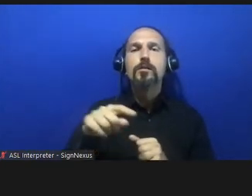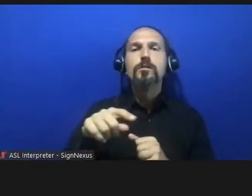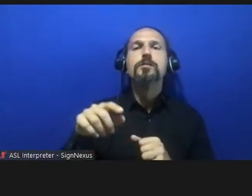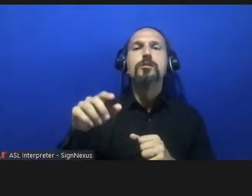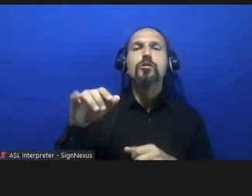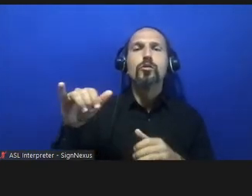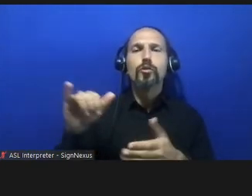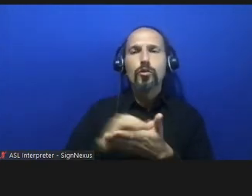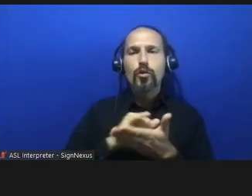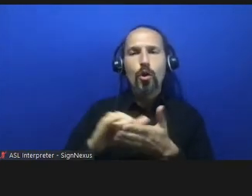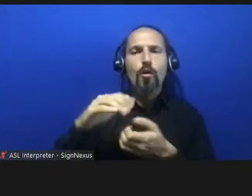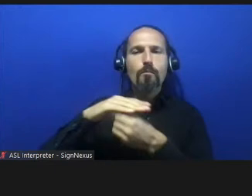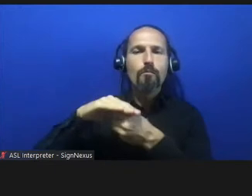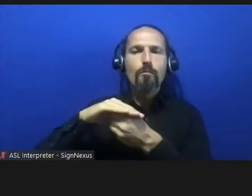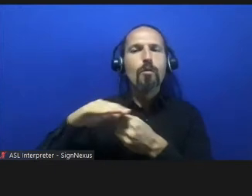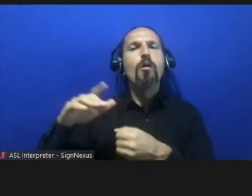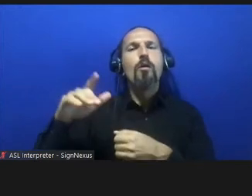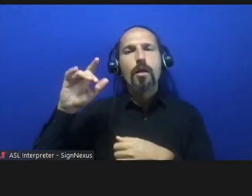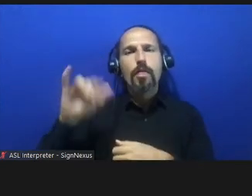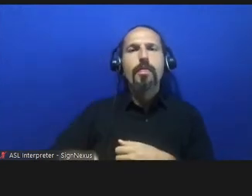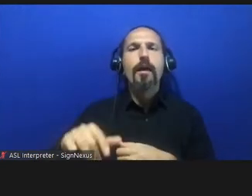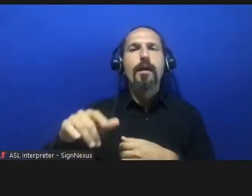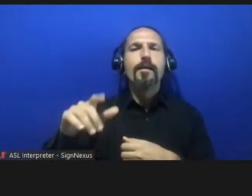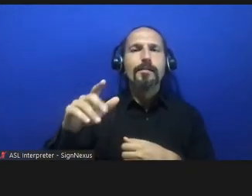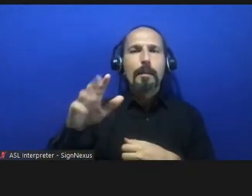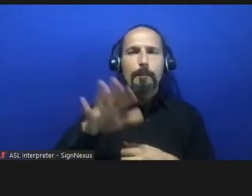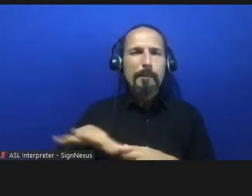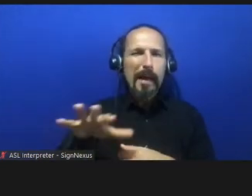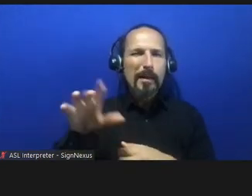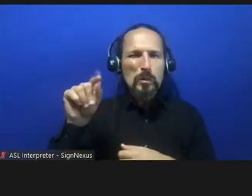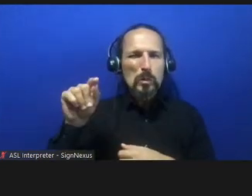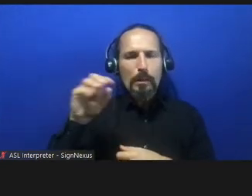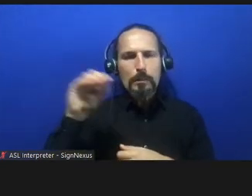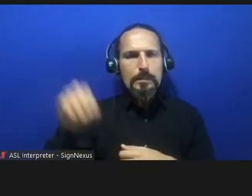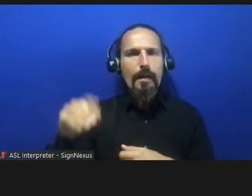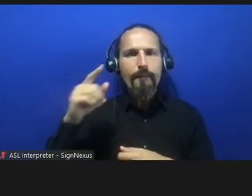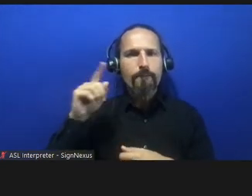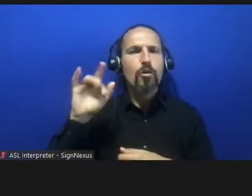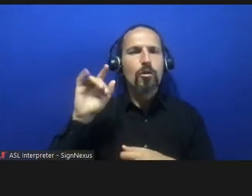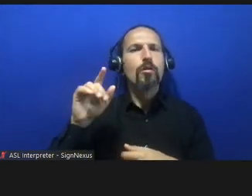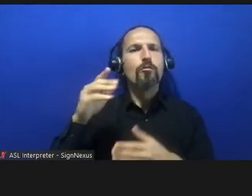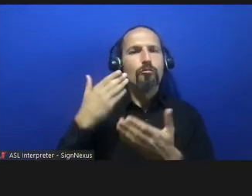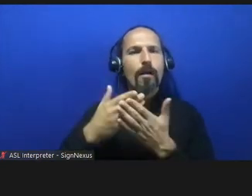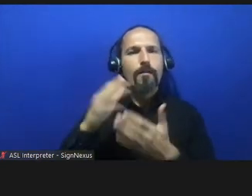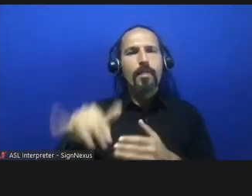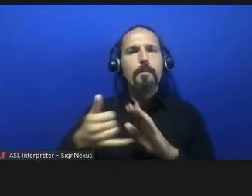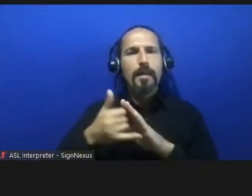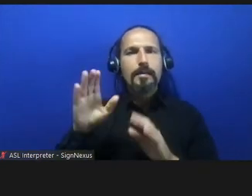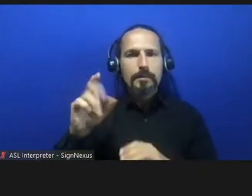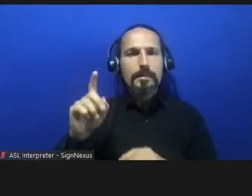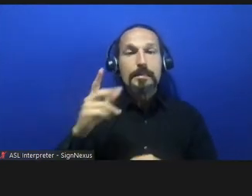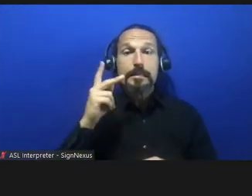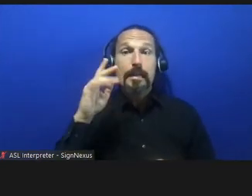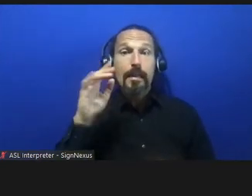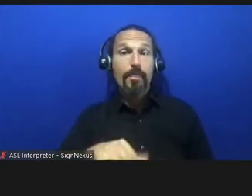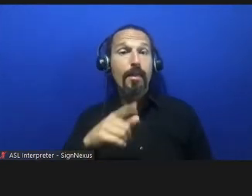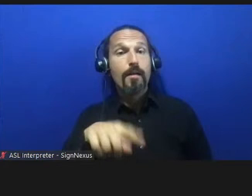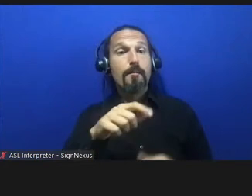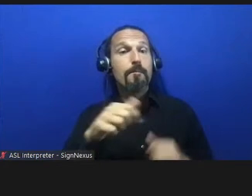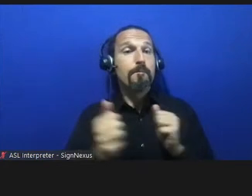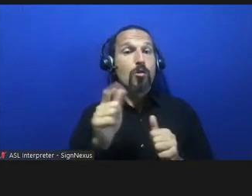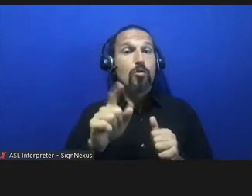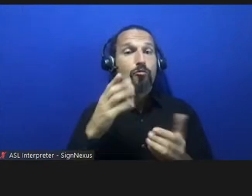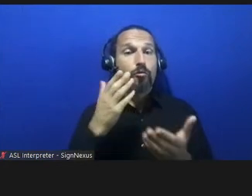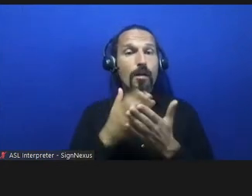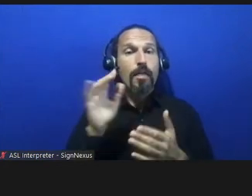percent of the commuters to the manhattan central business district on the right in the figure you can see that of all the people commuting to work in the manhattan